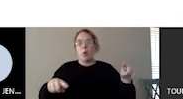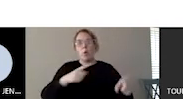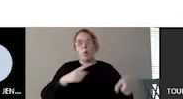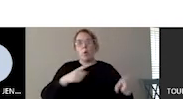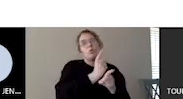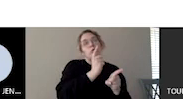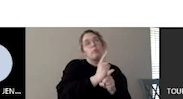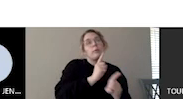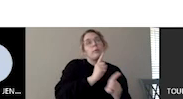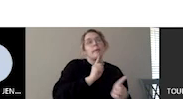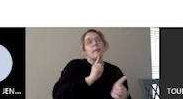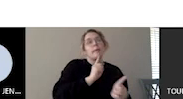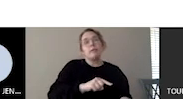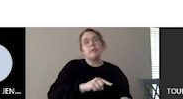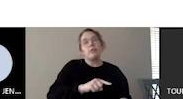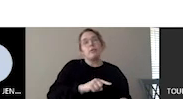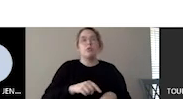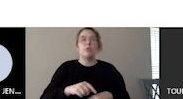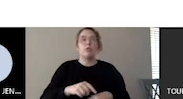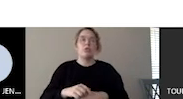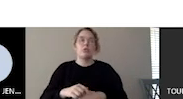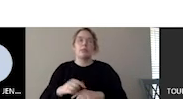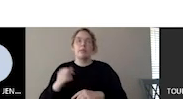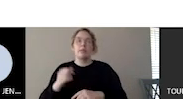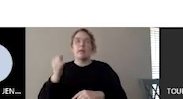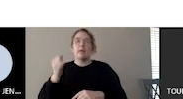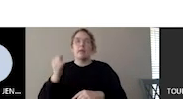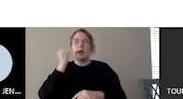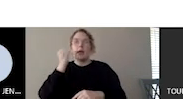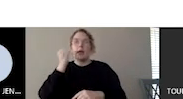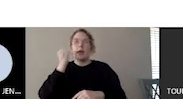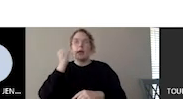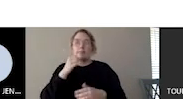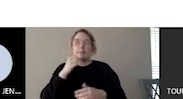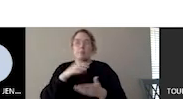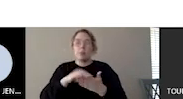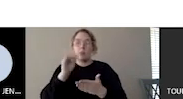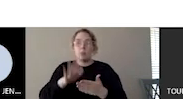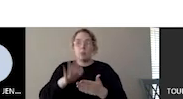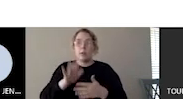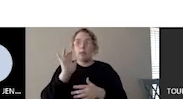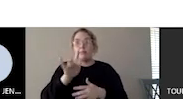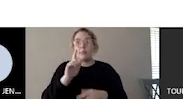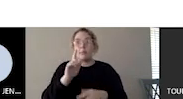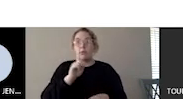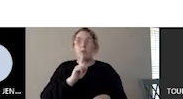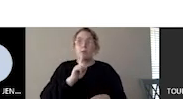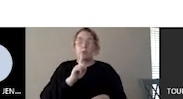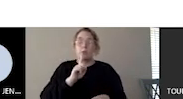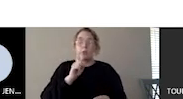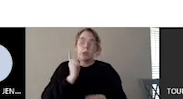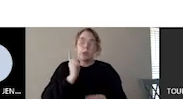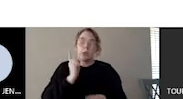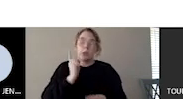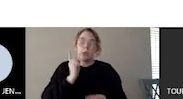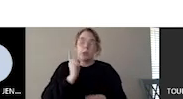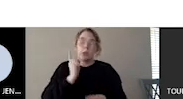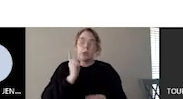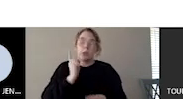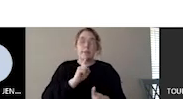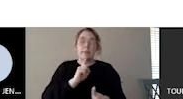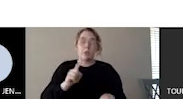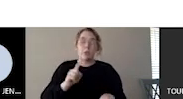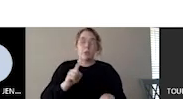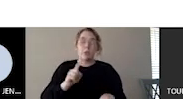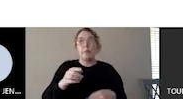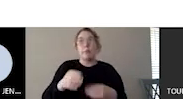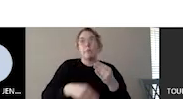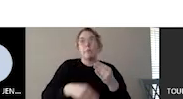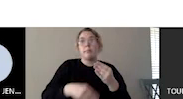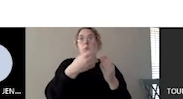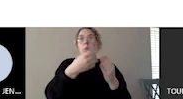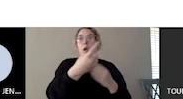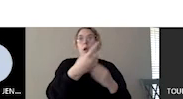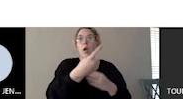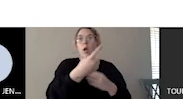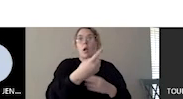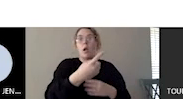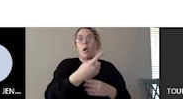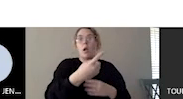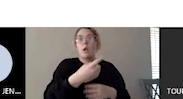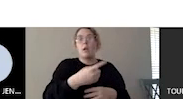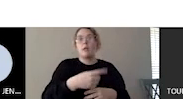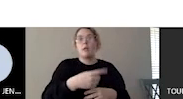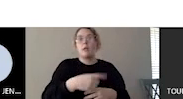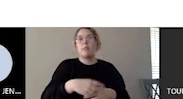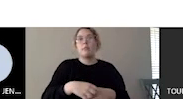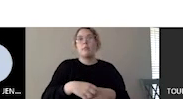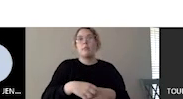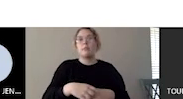then whenever the student clicked on a correct answer, then that would increase by 1. So correct answer equals correct answer plus 1.